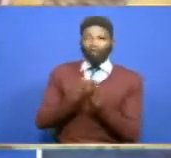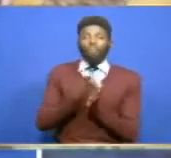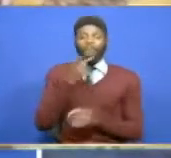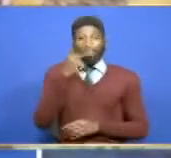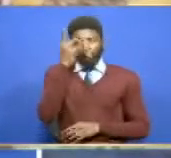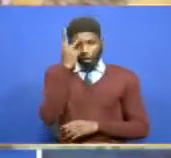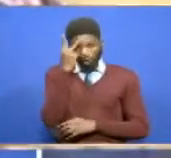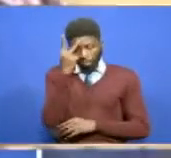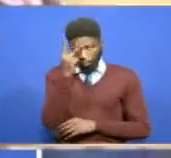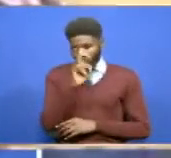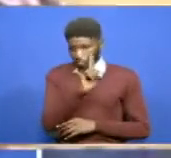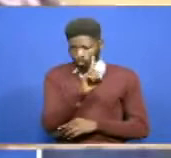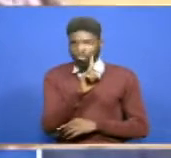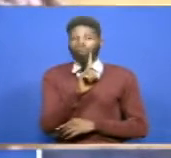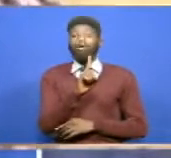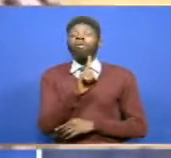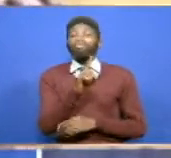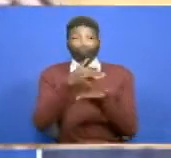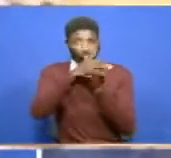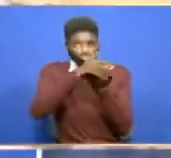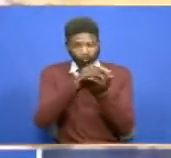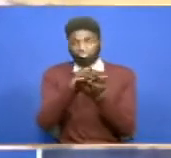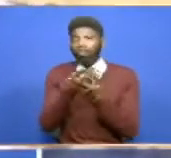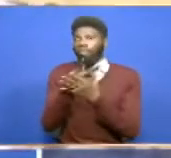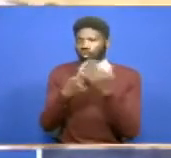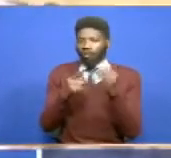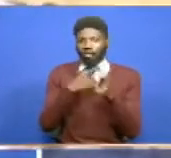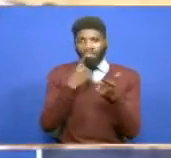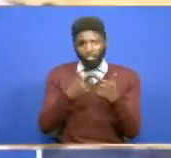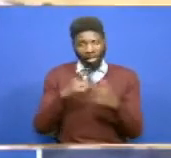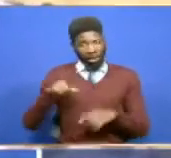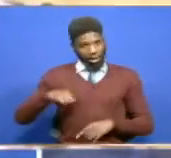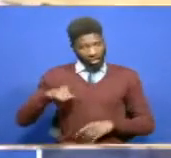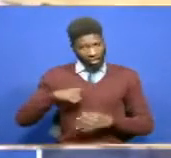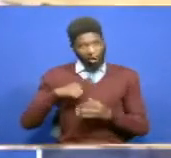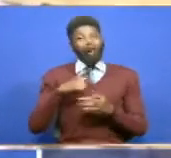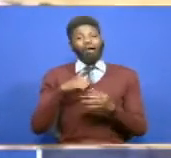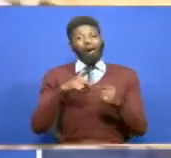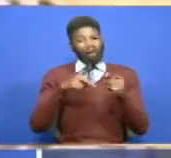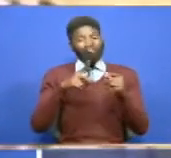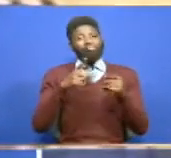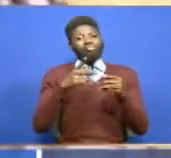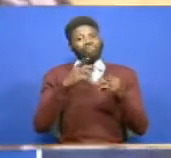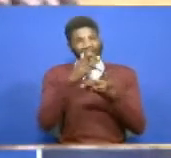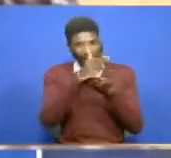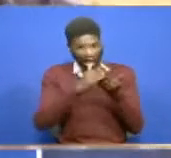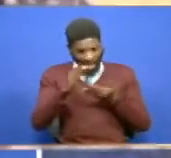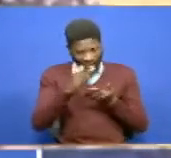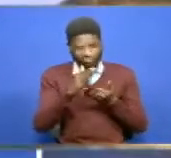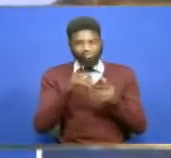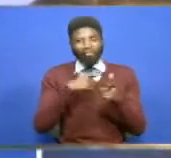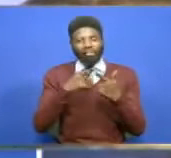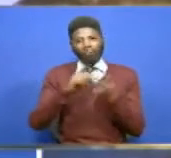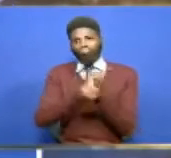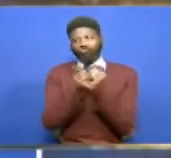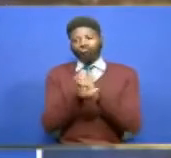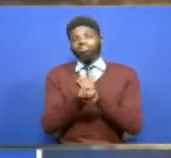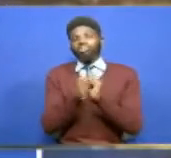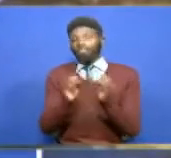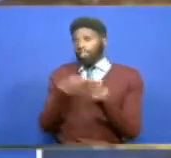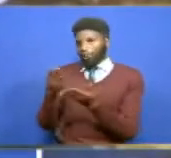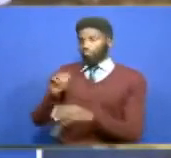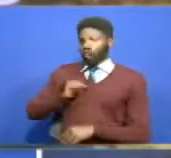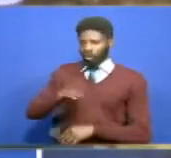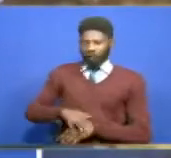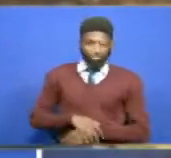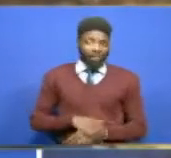operation to harvest a piece of liver that will be transplanted to her. The child's father, Evans Njoroge, says they are both undergoing tests to